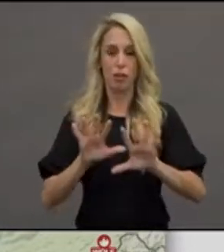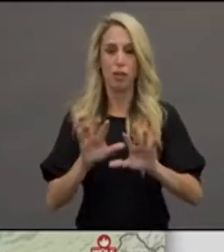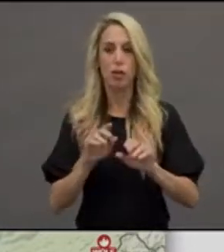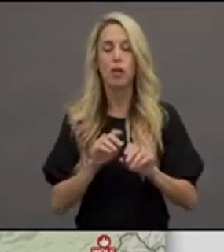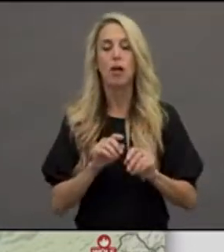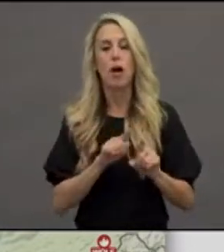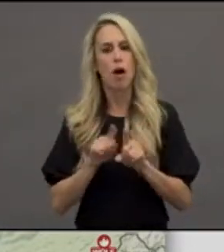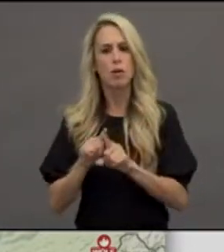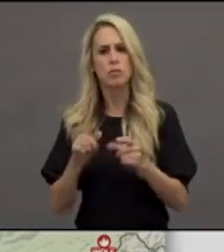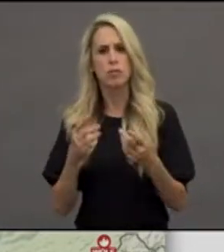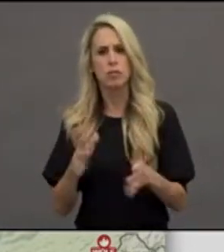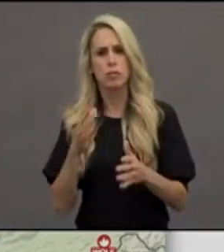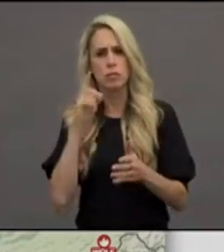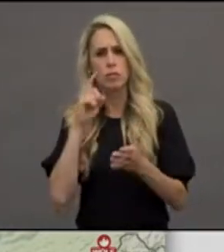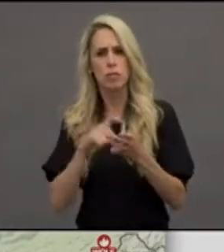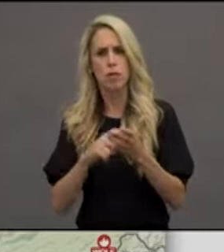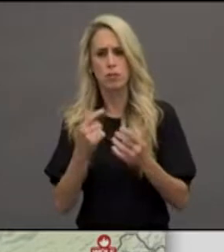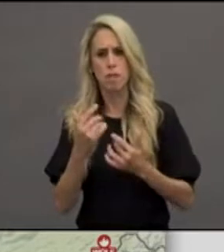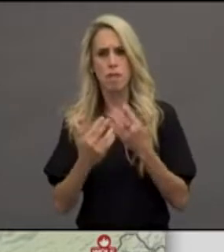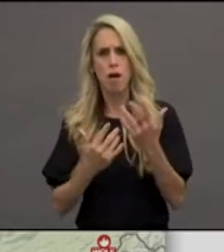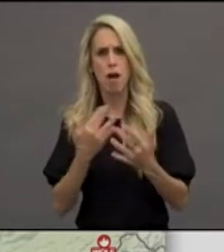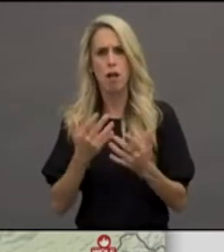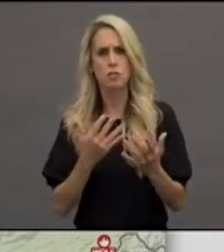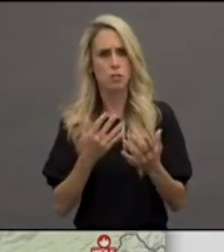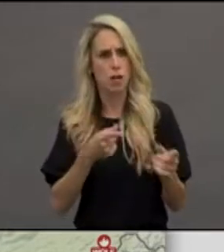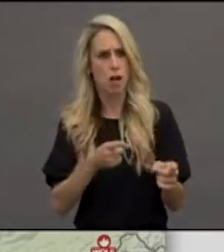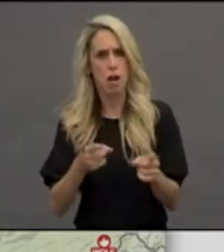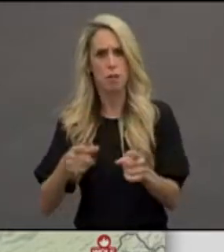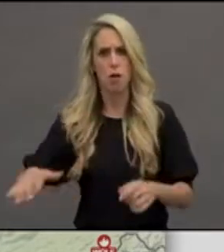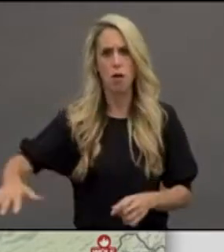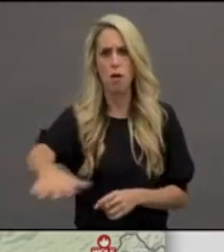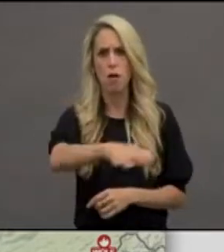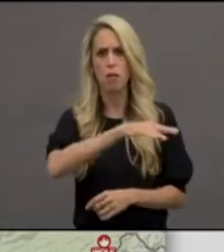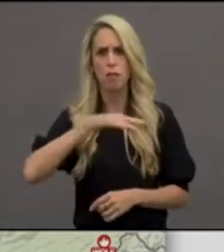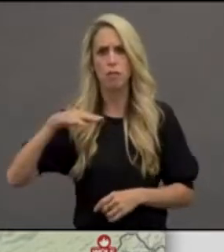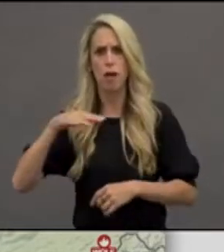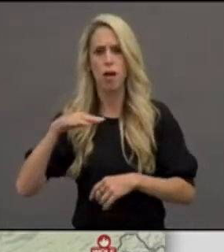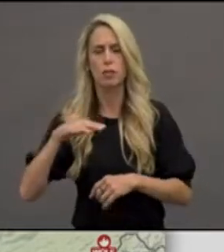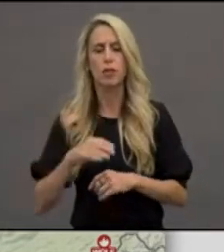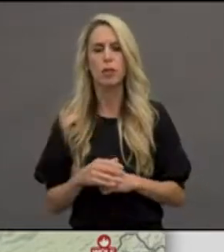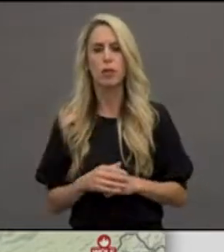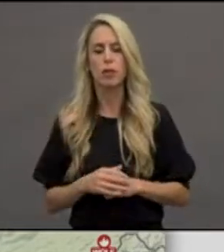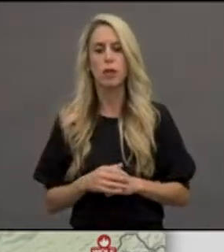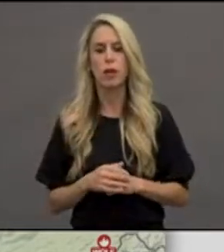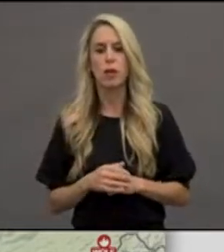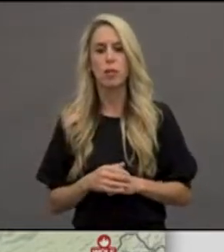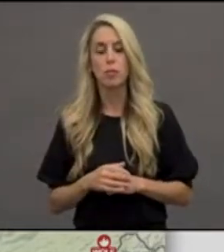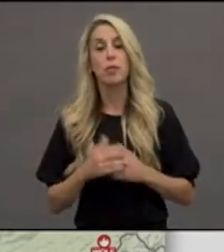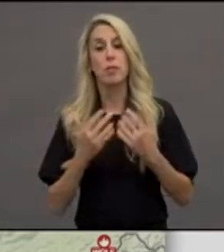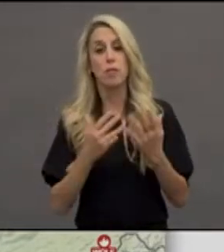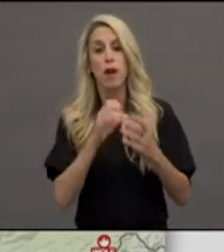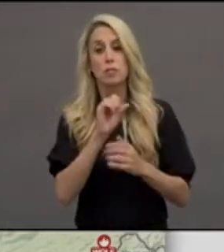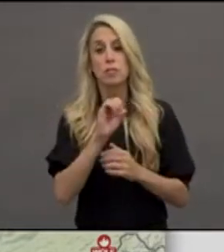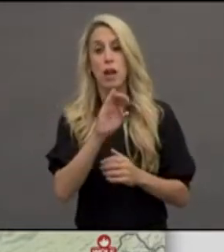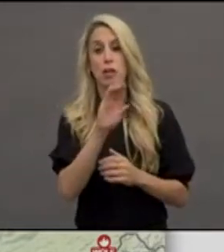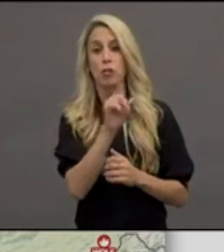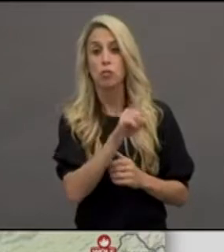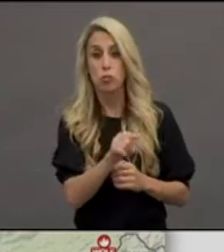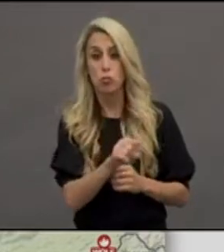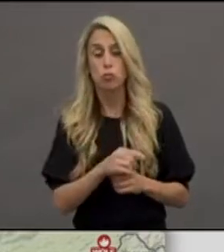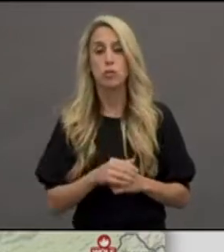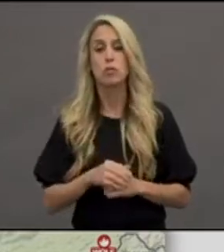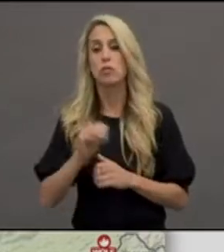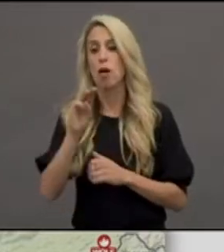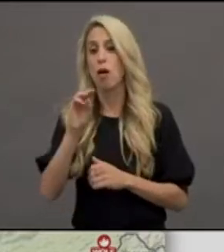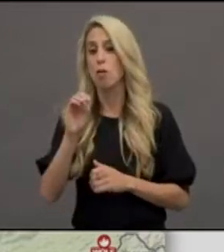can also see the fires that are taking place all around us. We have fires working in Santa Cruz, also